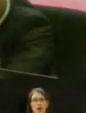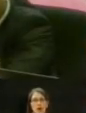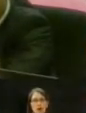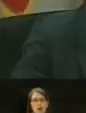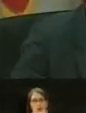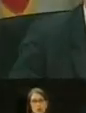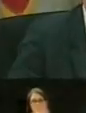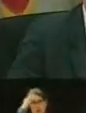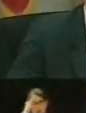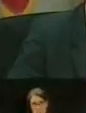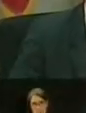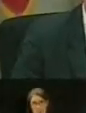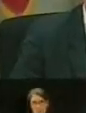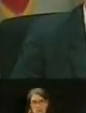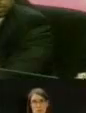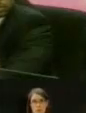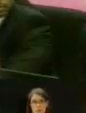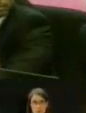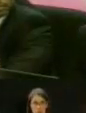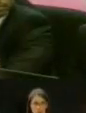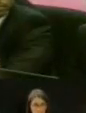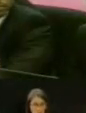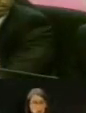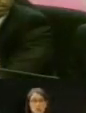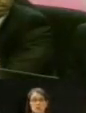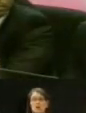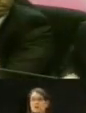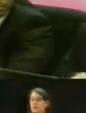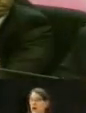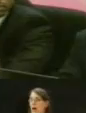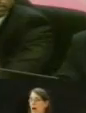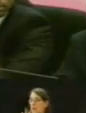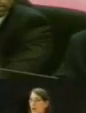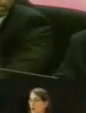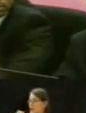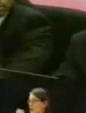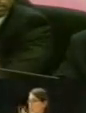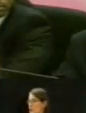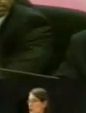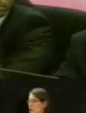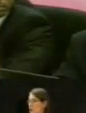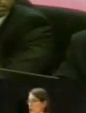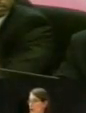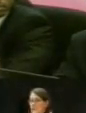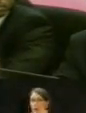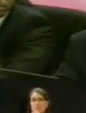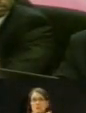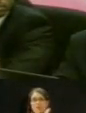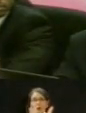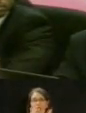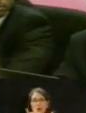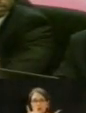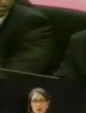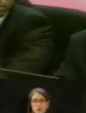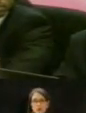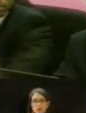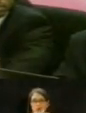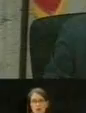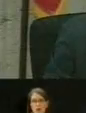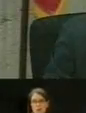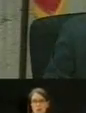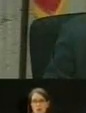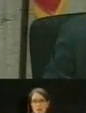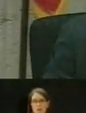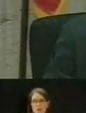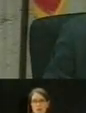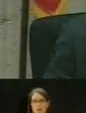Okay. Do you have a motion? And thus I move to approve this and ask the law director to follow through with our proposal. Okay.